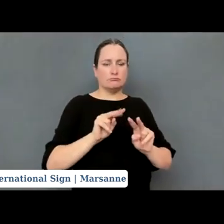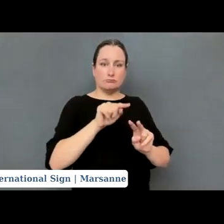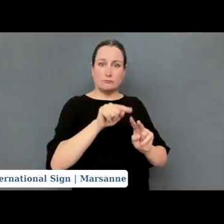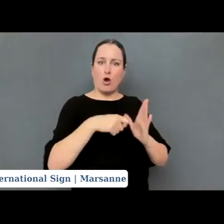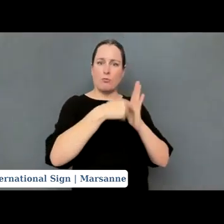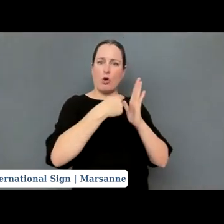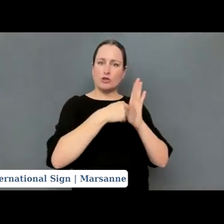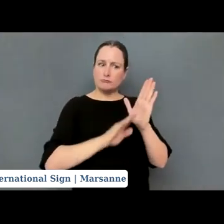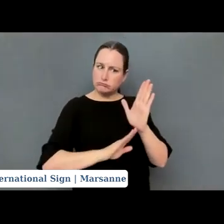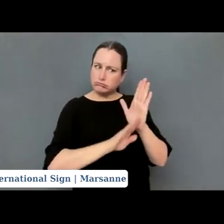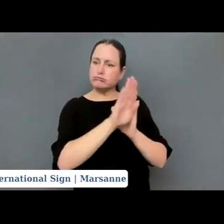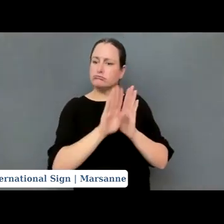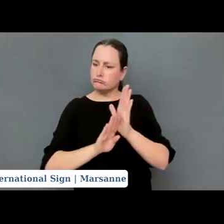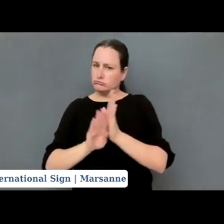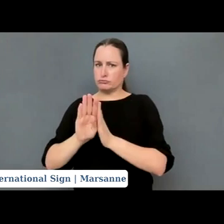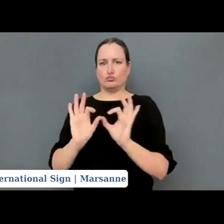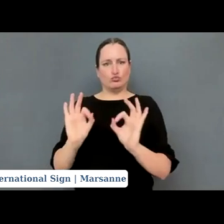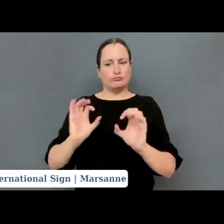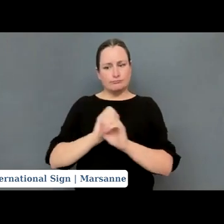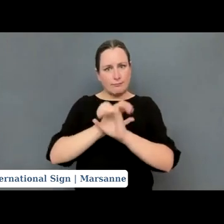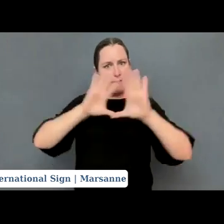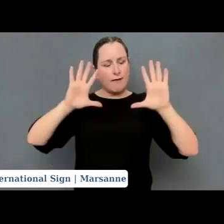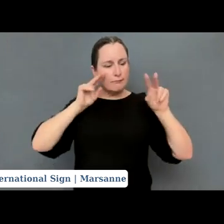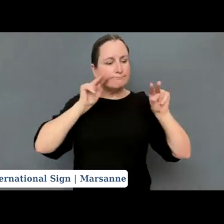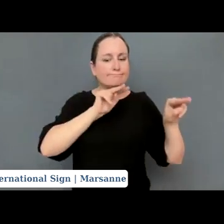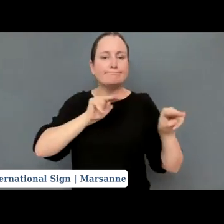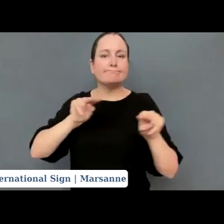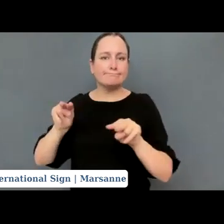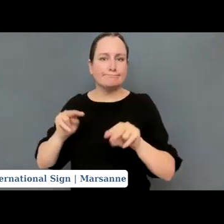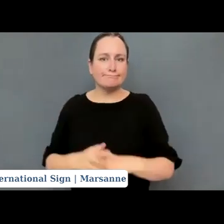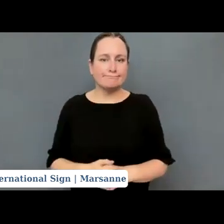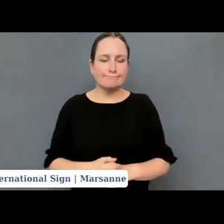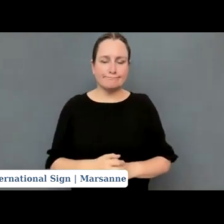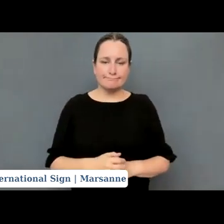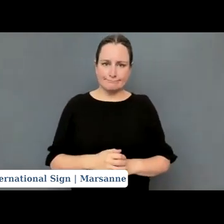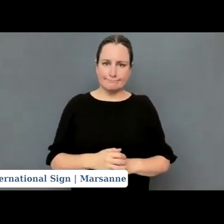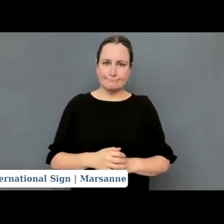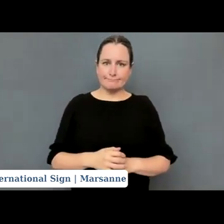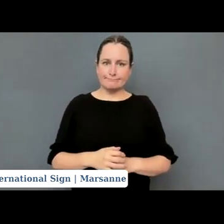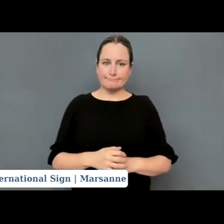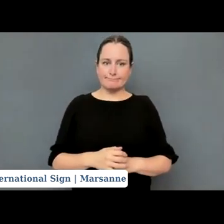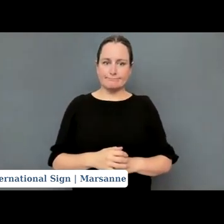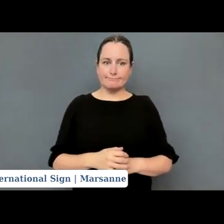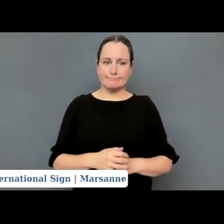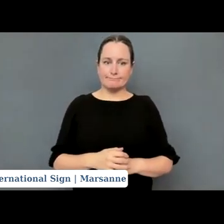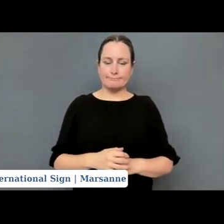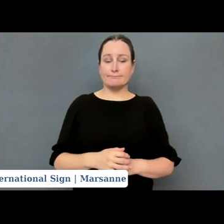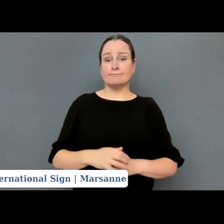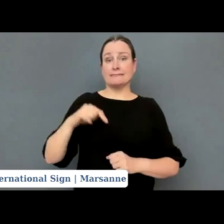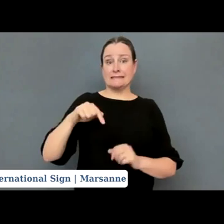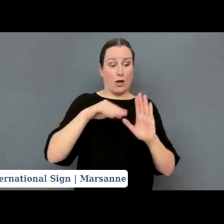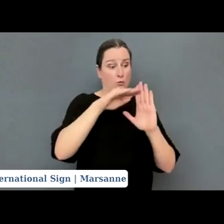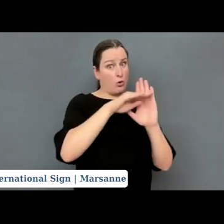evidences for advocacy and also offers data of how the programs work,